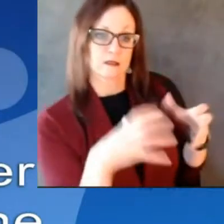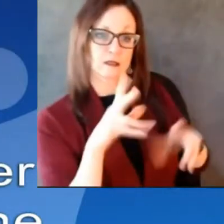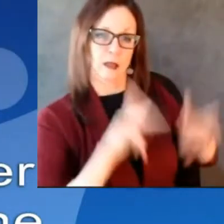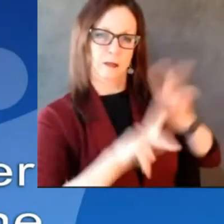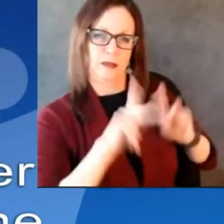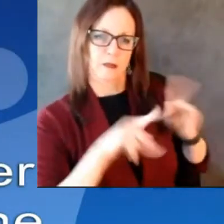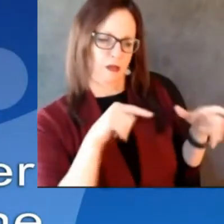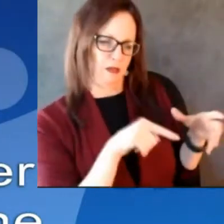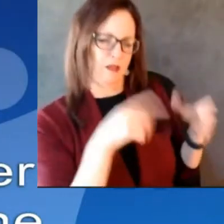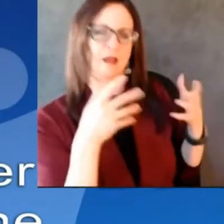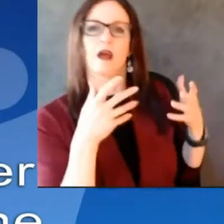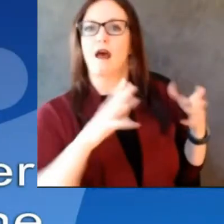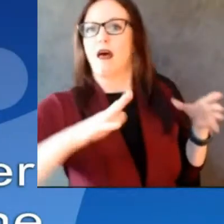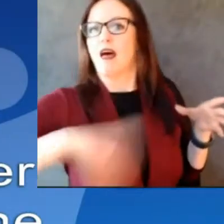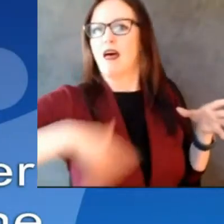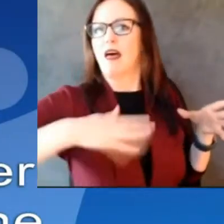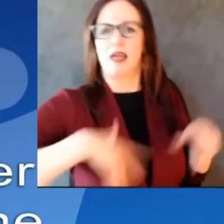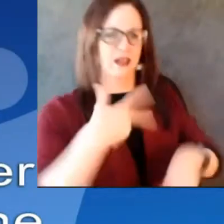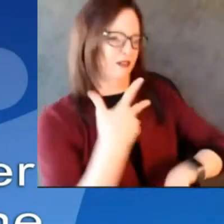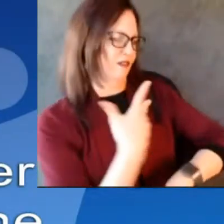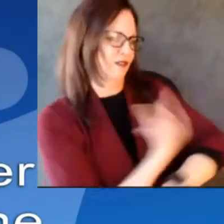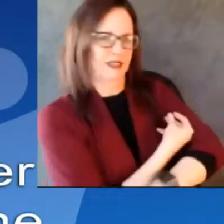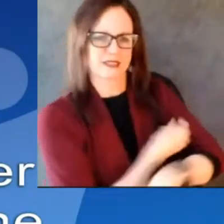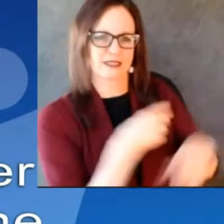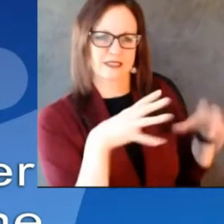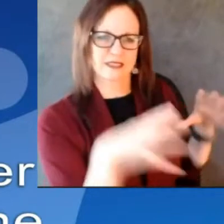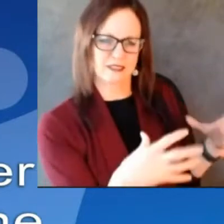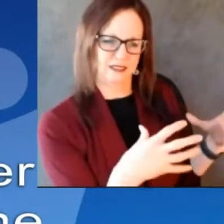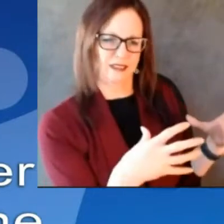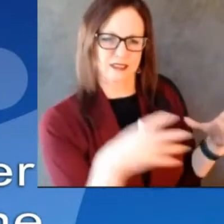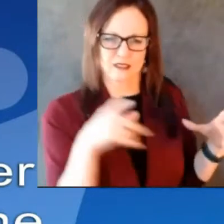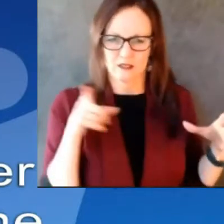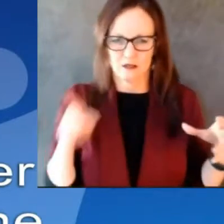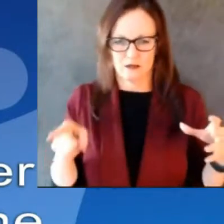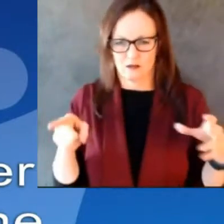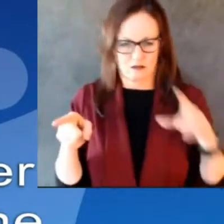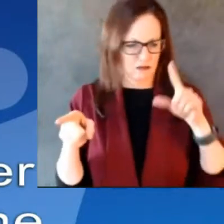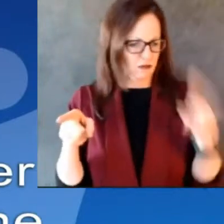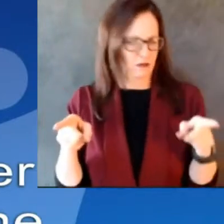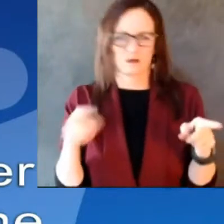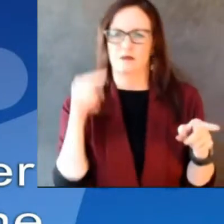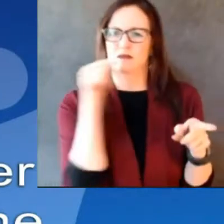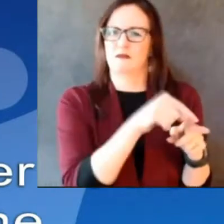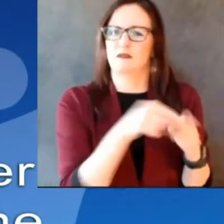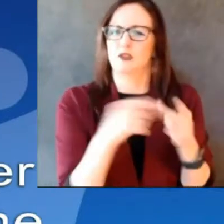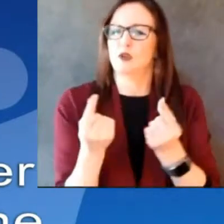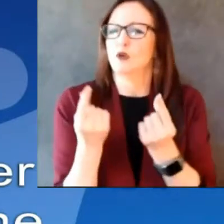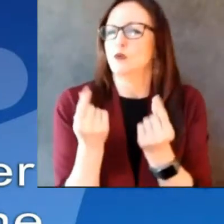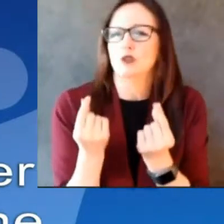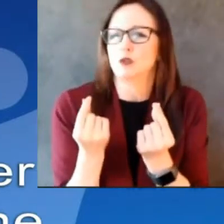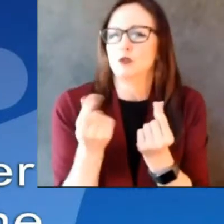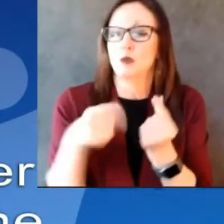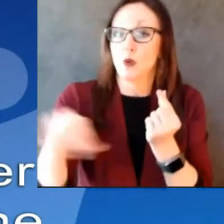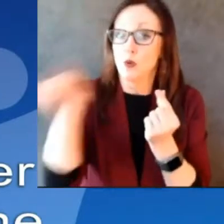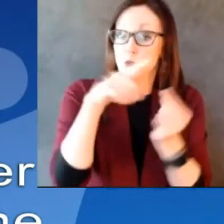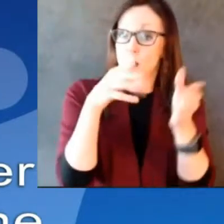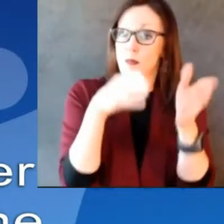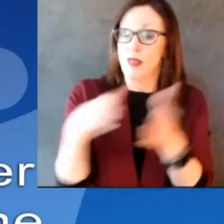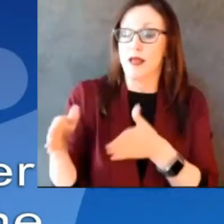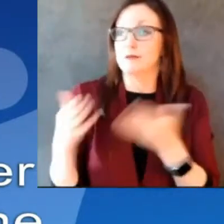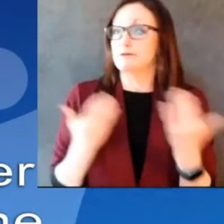those numbers, things that haven't been done yet? And once younger people have access to the vaccine,